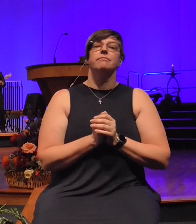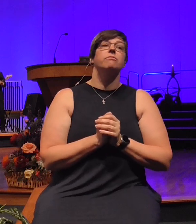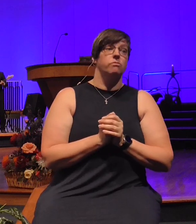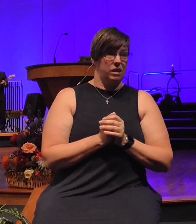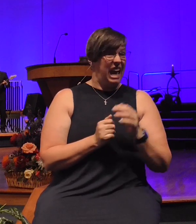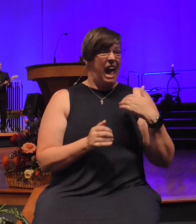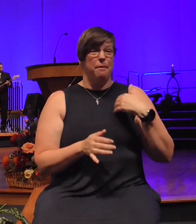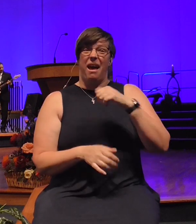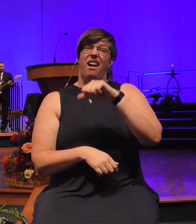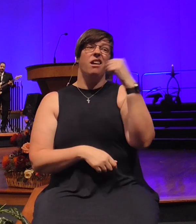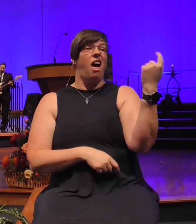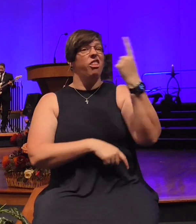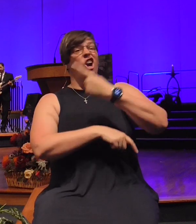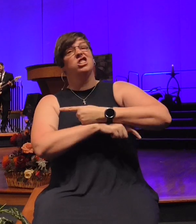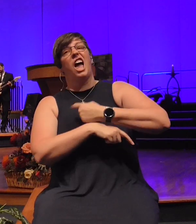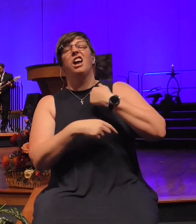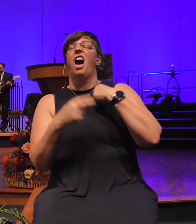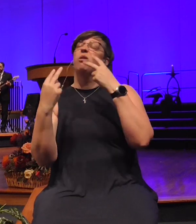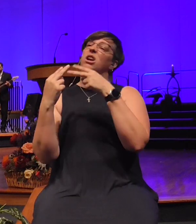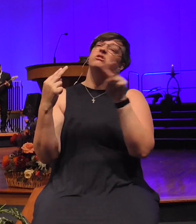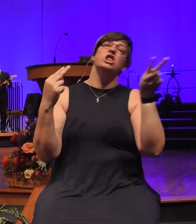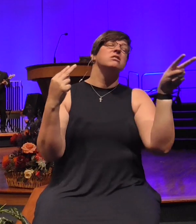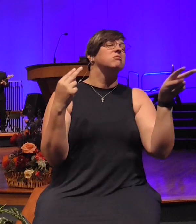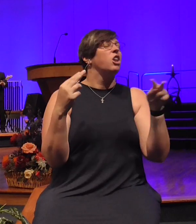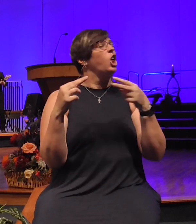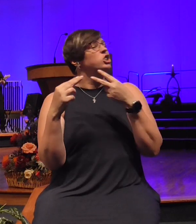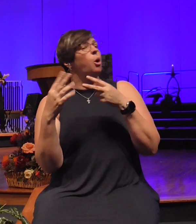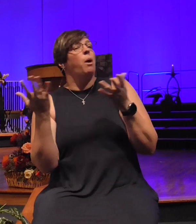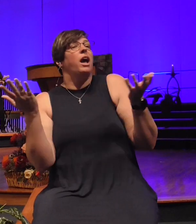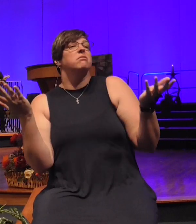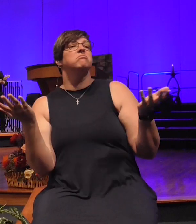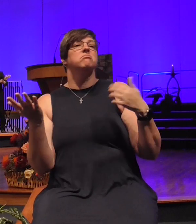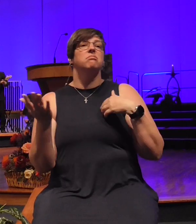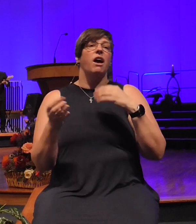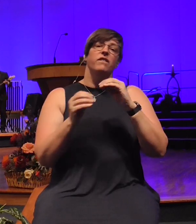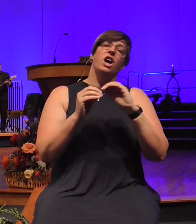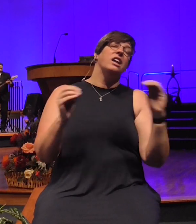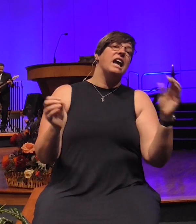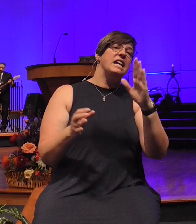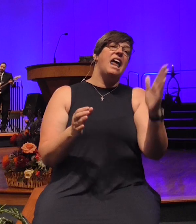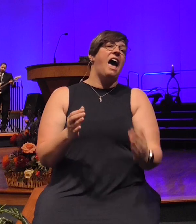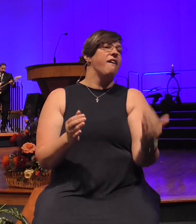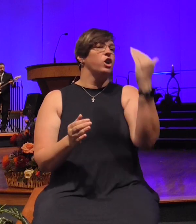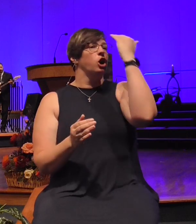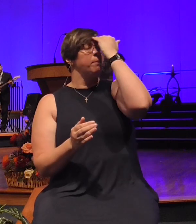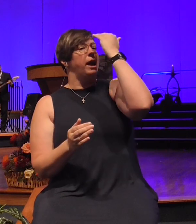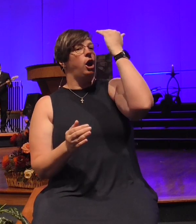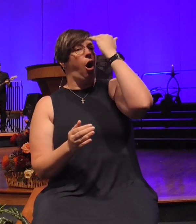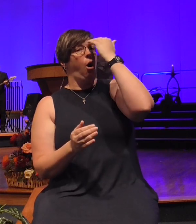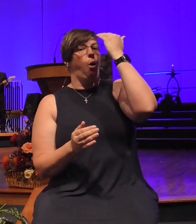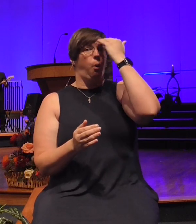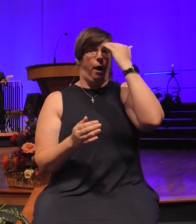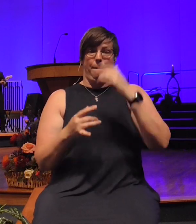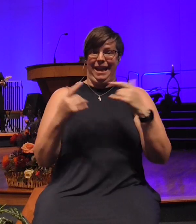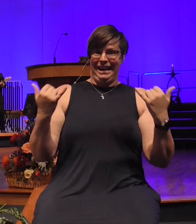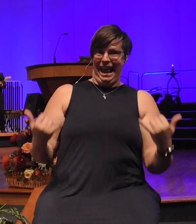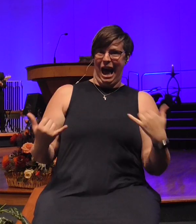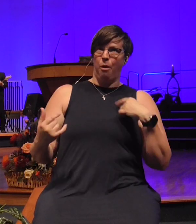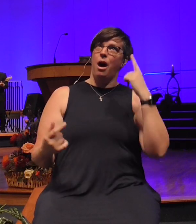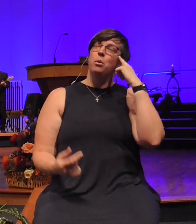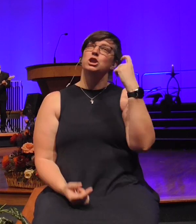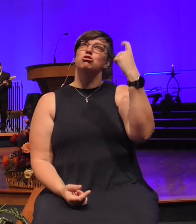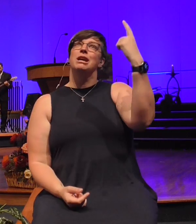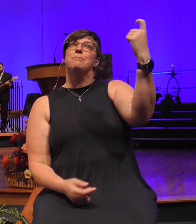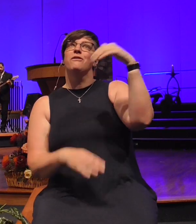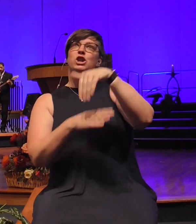Had it been another day, I might have turned the other way, and I'd have never been aware. But as it is,